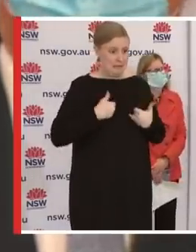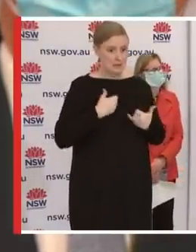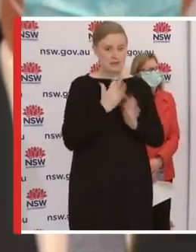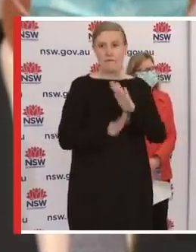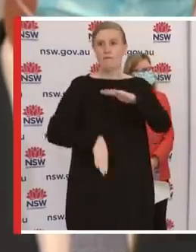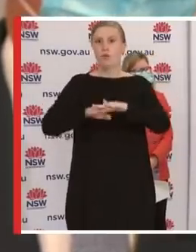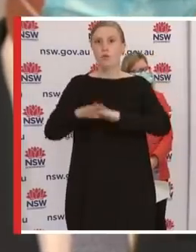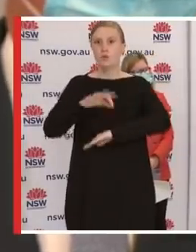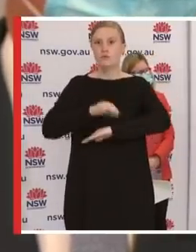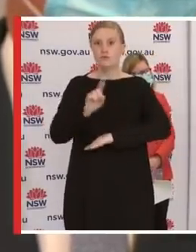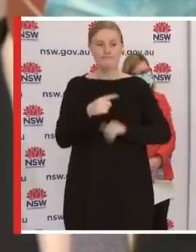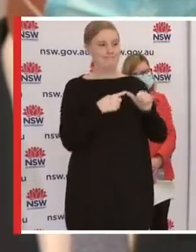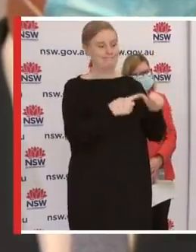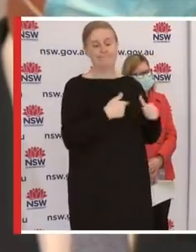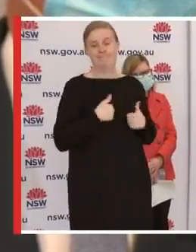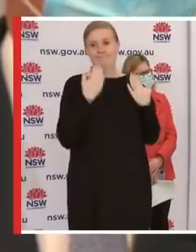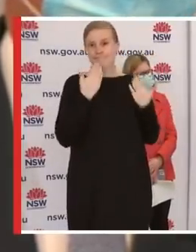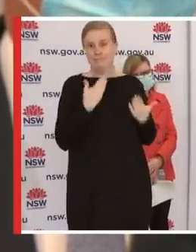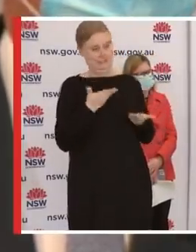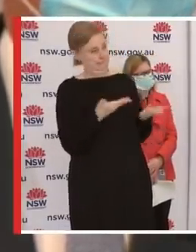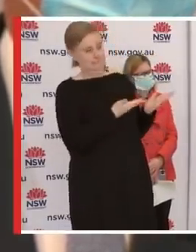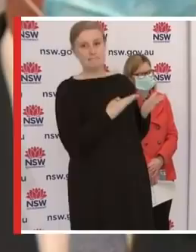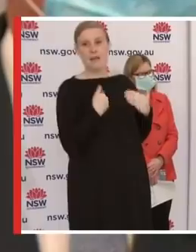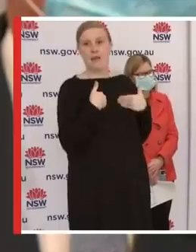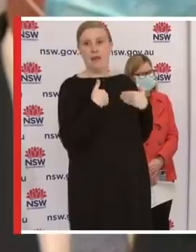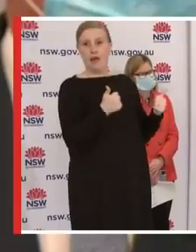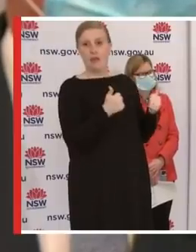at 200 to 300 cases a day, what you're seeing at the moment,